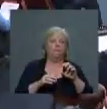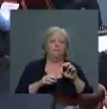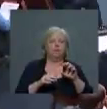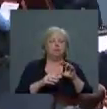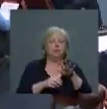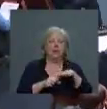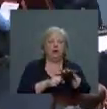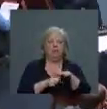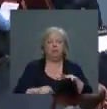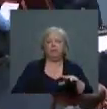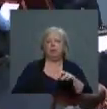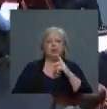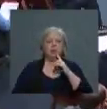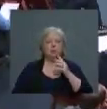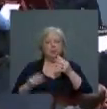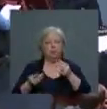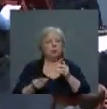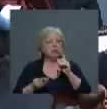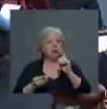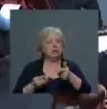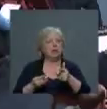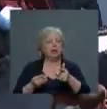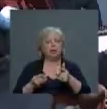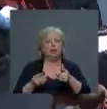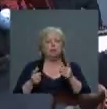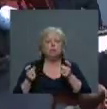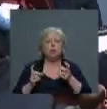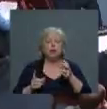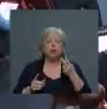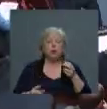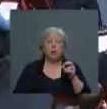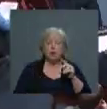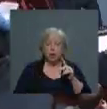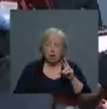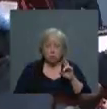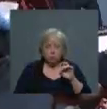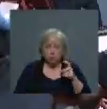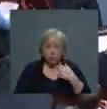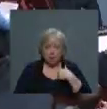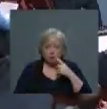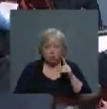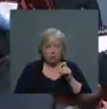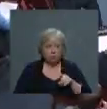There's a motion and a second. Director Hendricks, do you have a question on this?